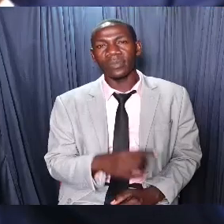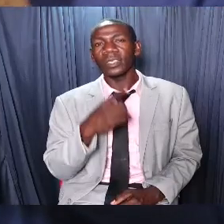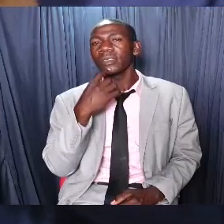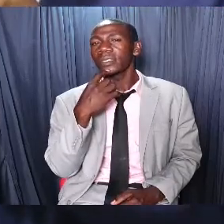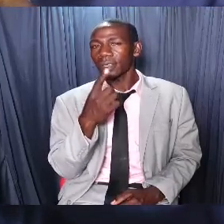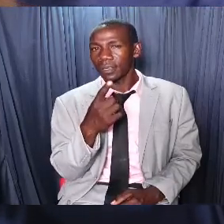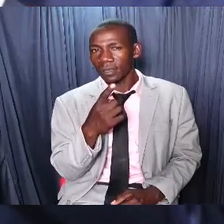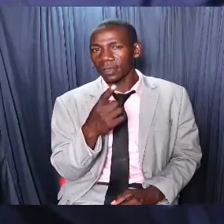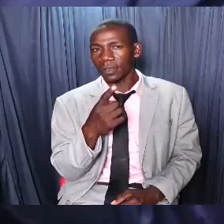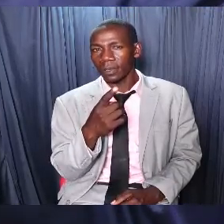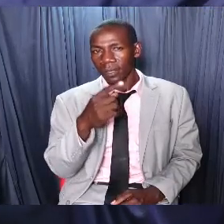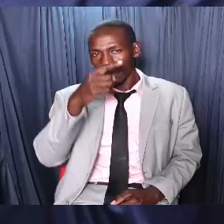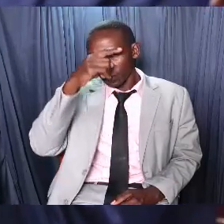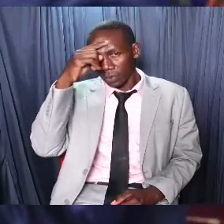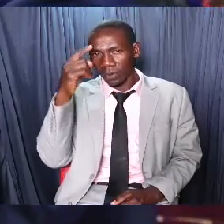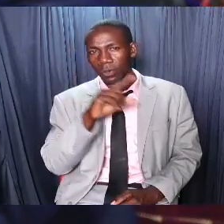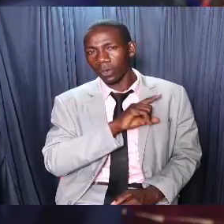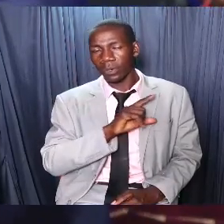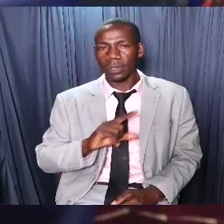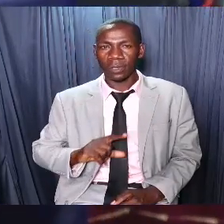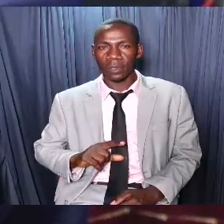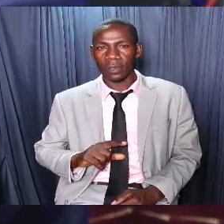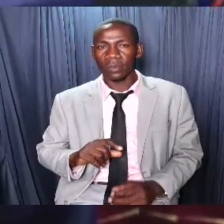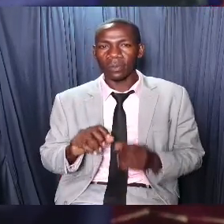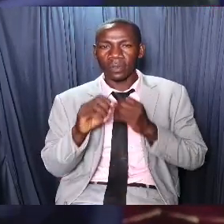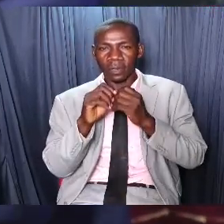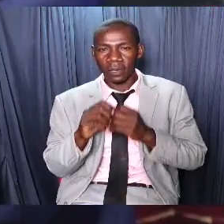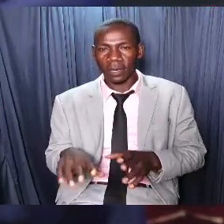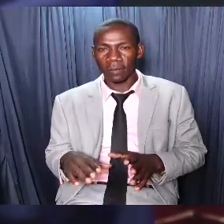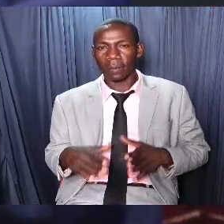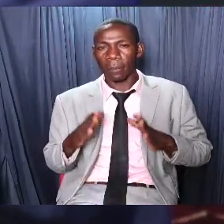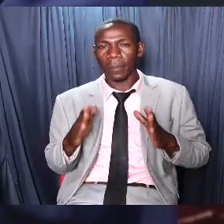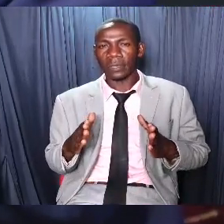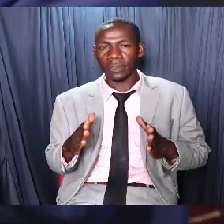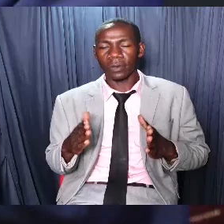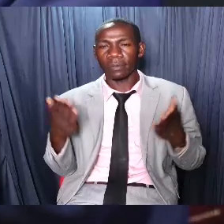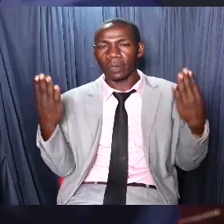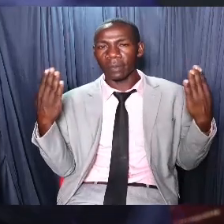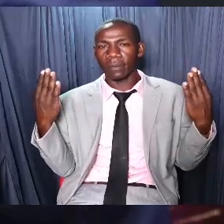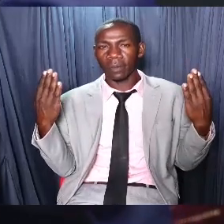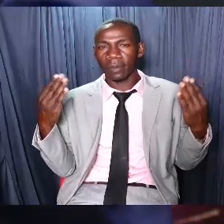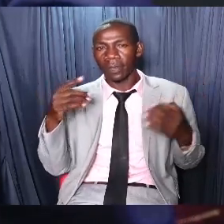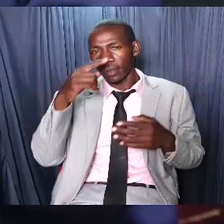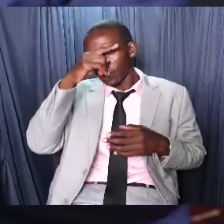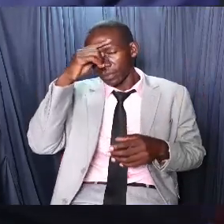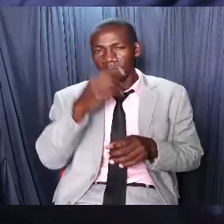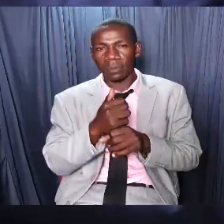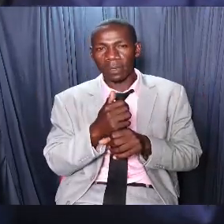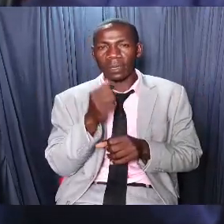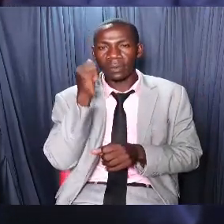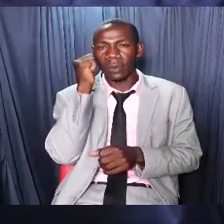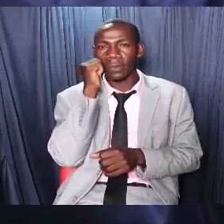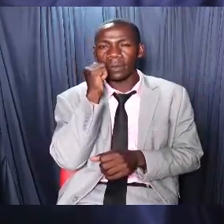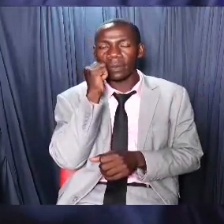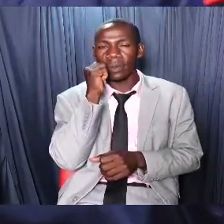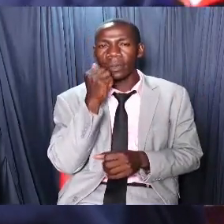Anasema, he says, kwa kuwa Bwana, for the Lord hata mtupa mtu hata milele, won't cast one forever. Maana ajapo muhuzunisha, because though he'll